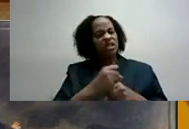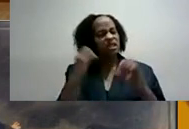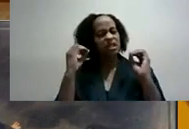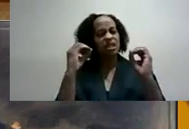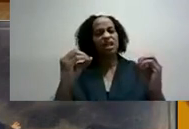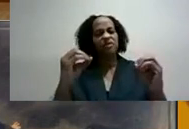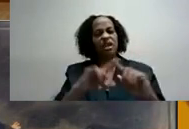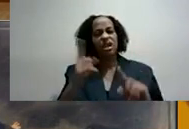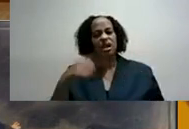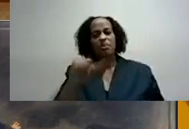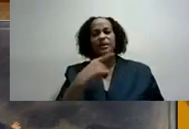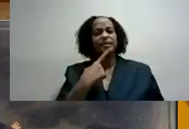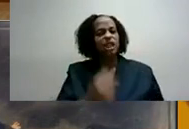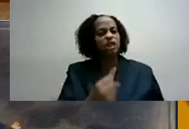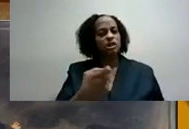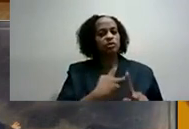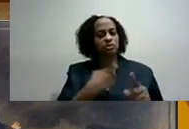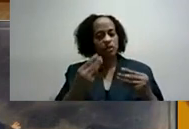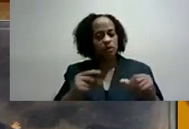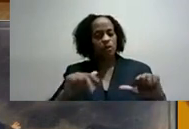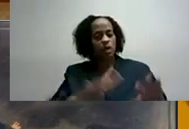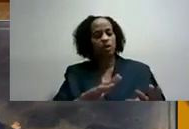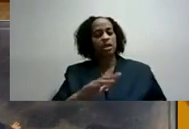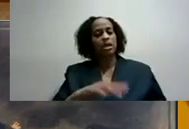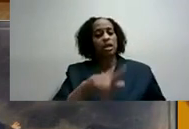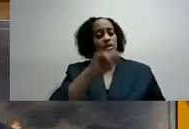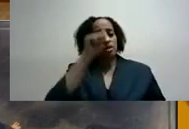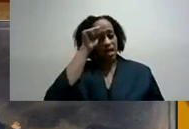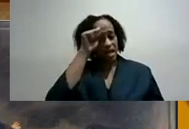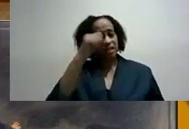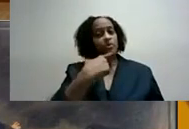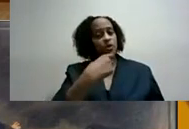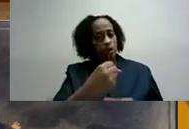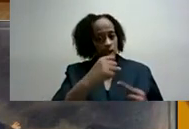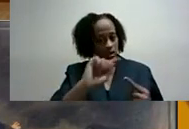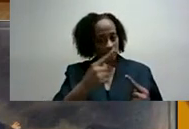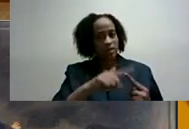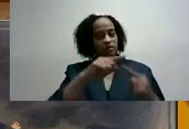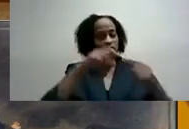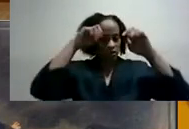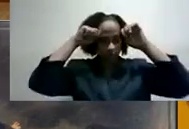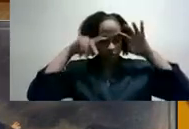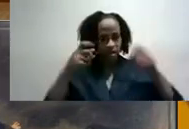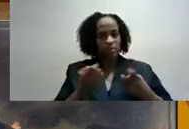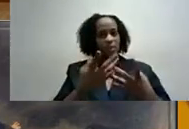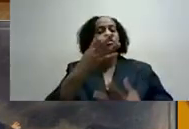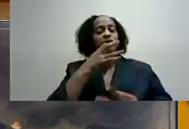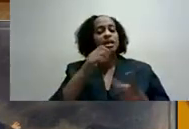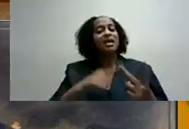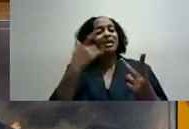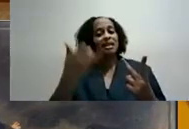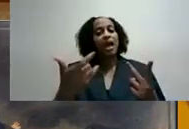but curses from the ground. So Adam was cursed, his father was cursed to sweat and bring forth fruit. And